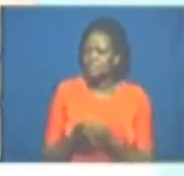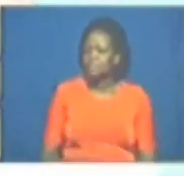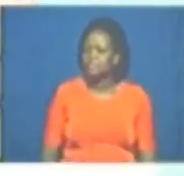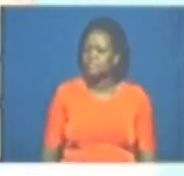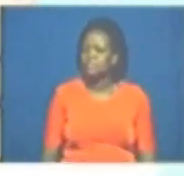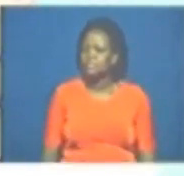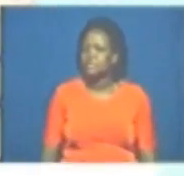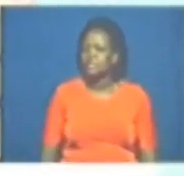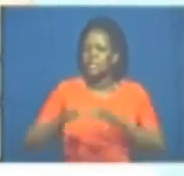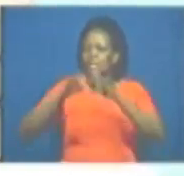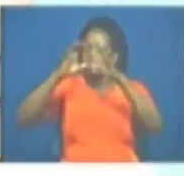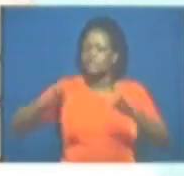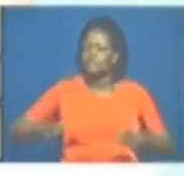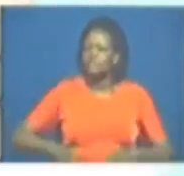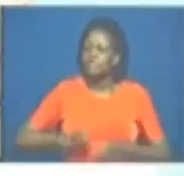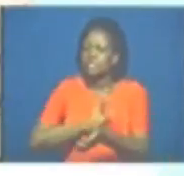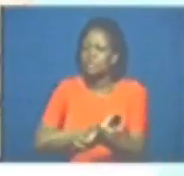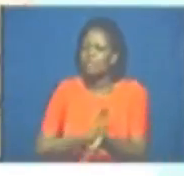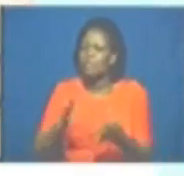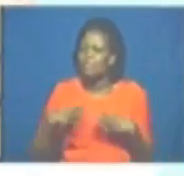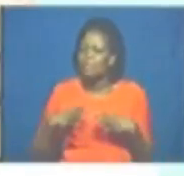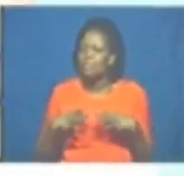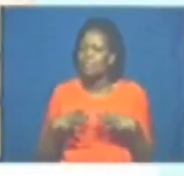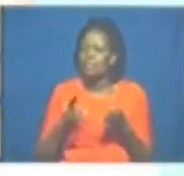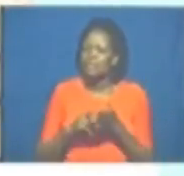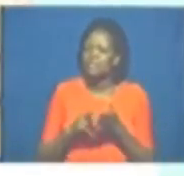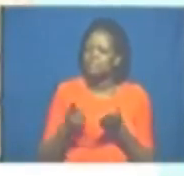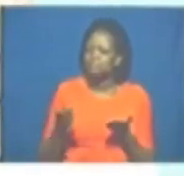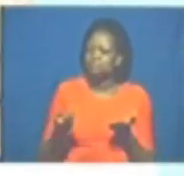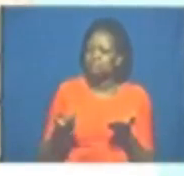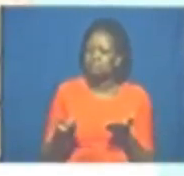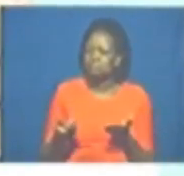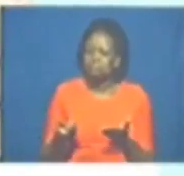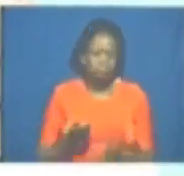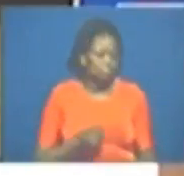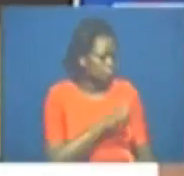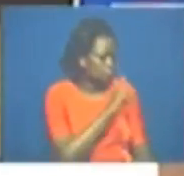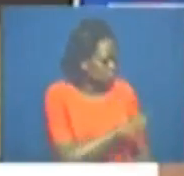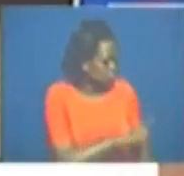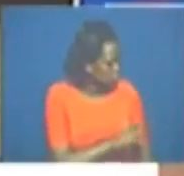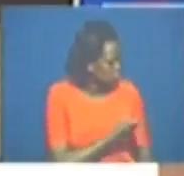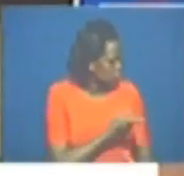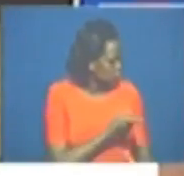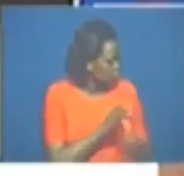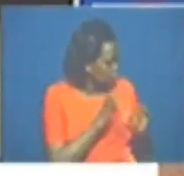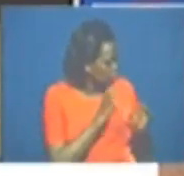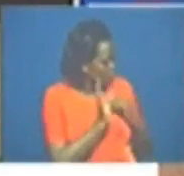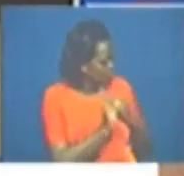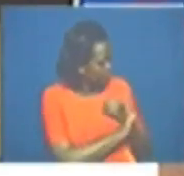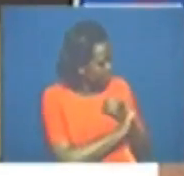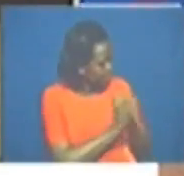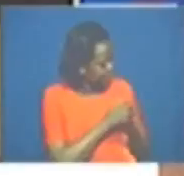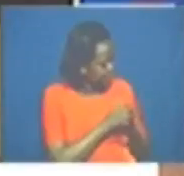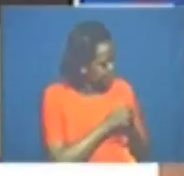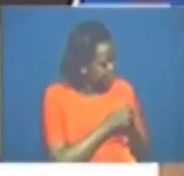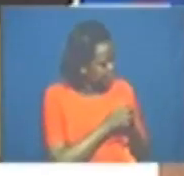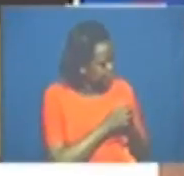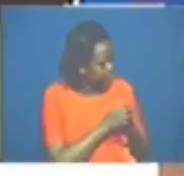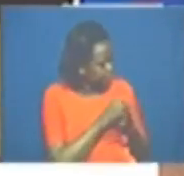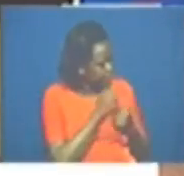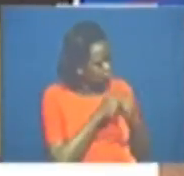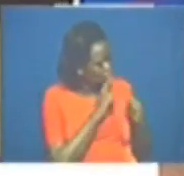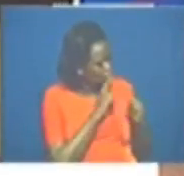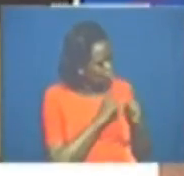the closest is the villages. Okay, just a question, just even from your conversation right there, and of course you've